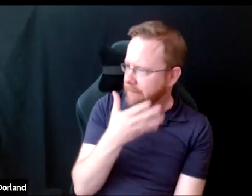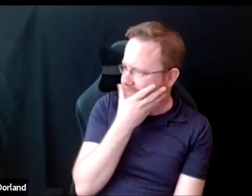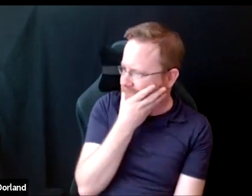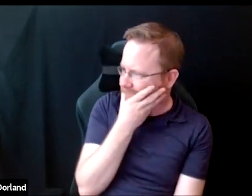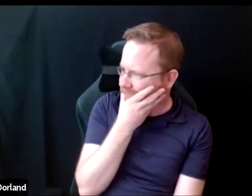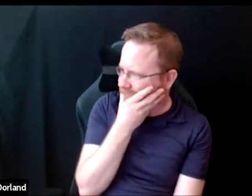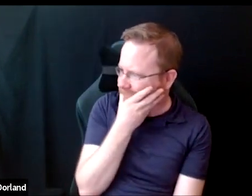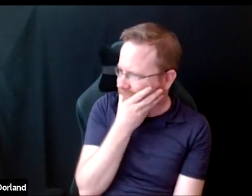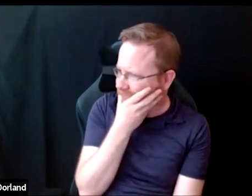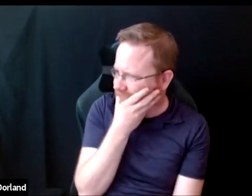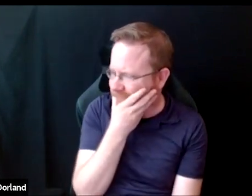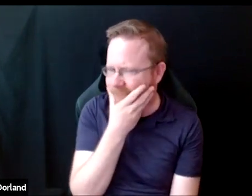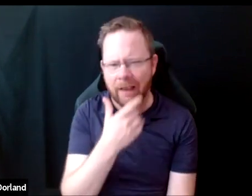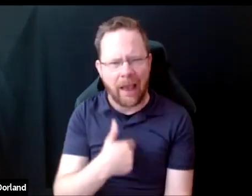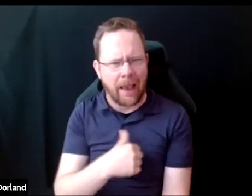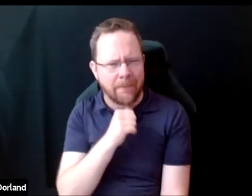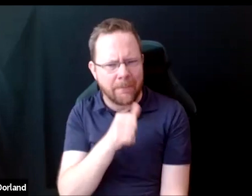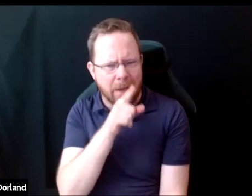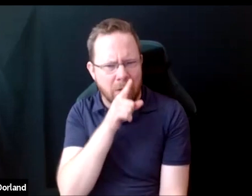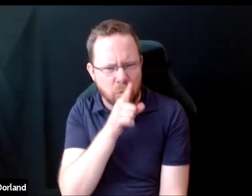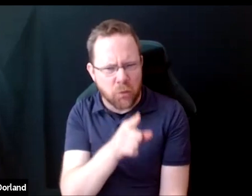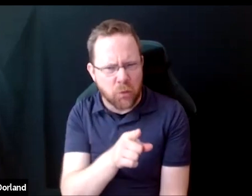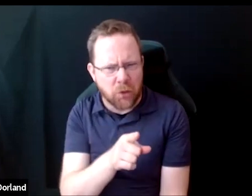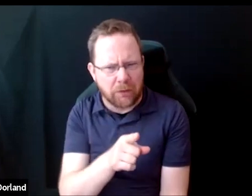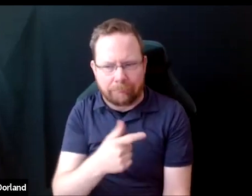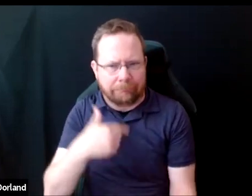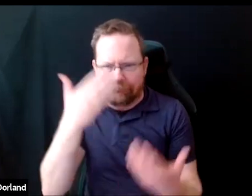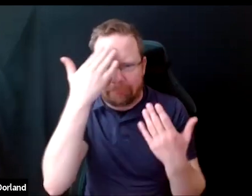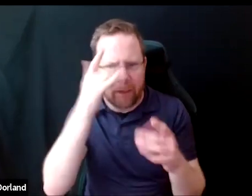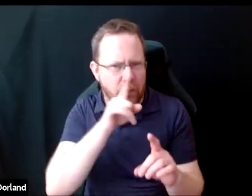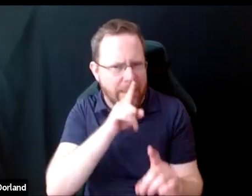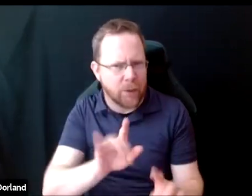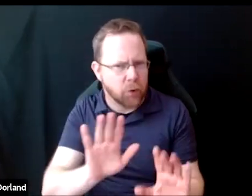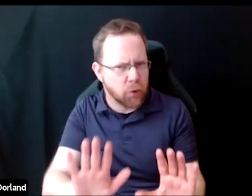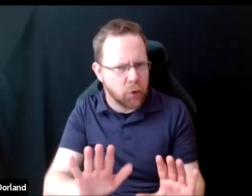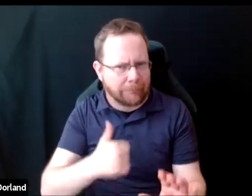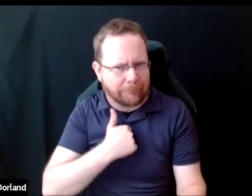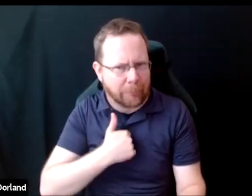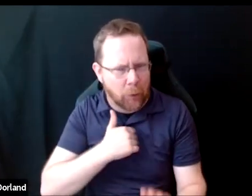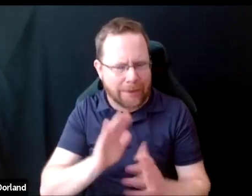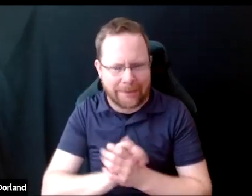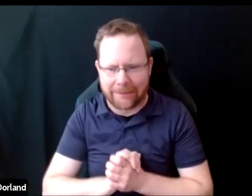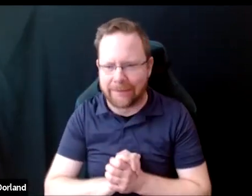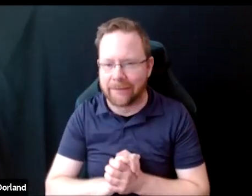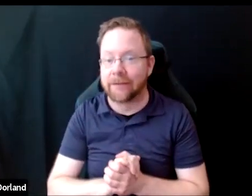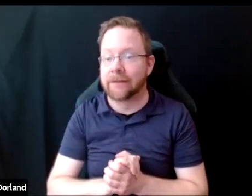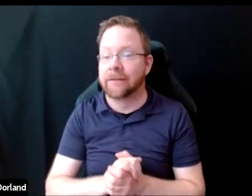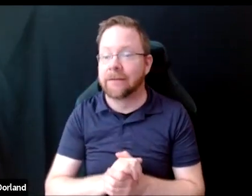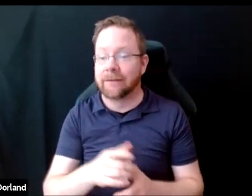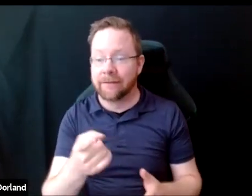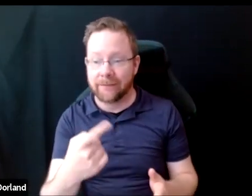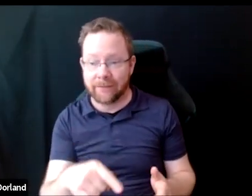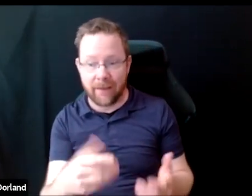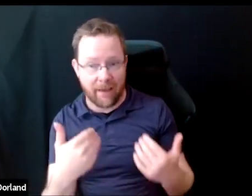I'm not sure I know the answer to that from that question. I'm sorry to say. They do have